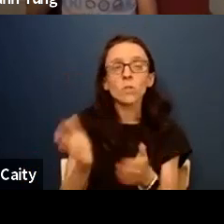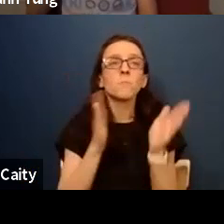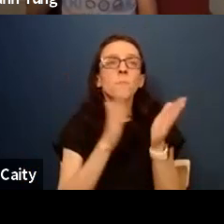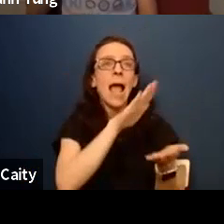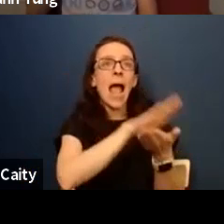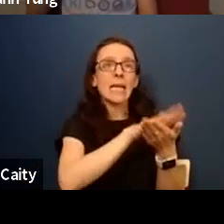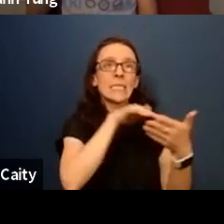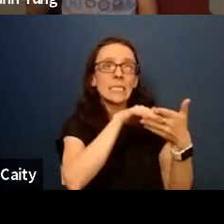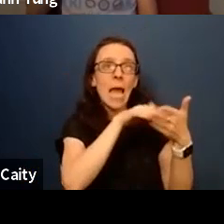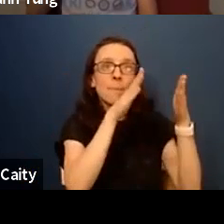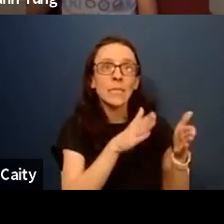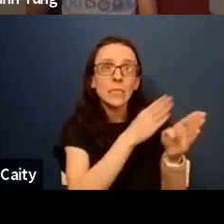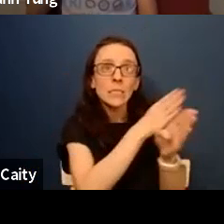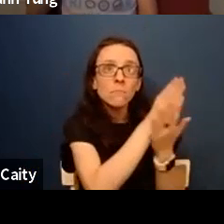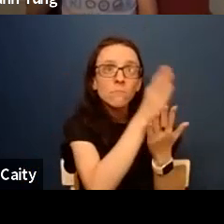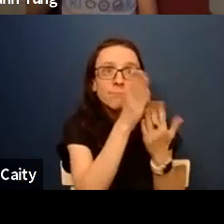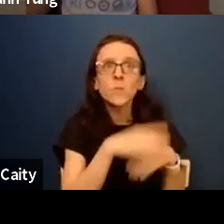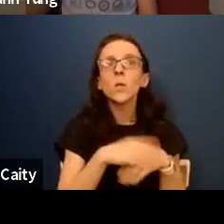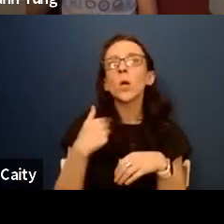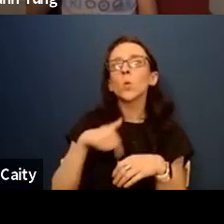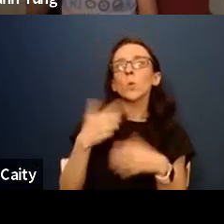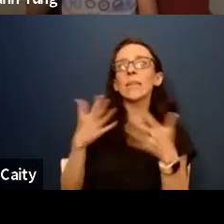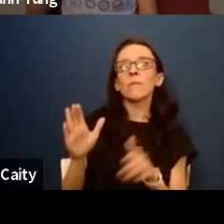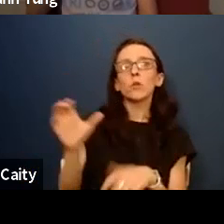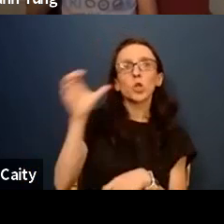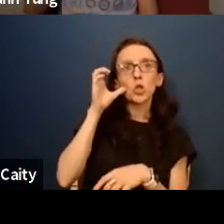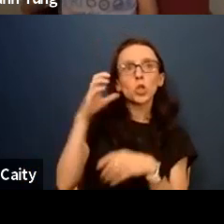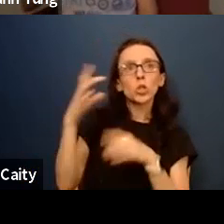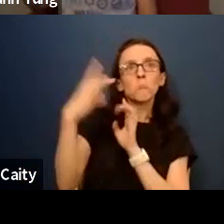academics. We've heard from,